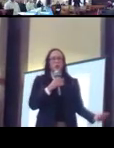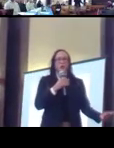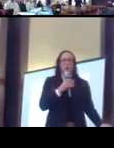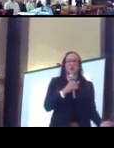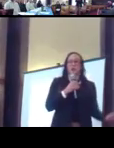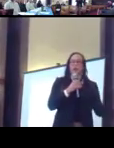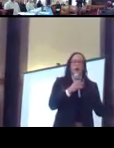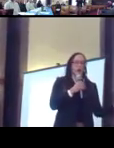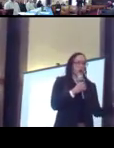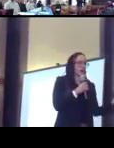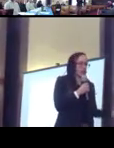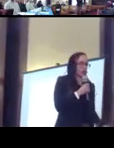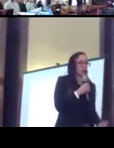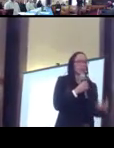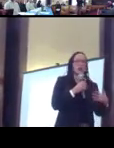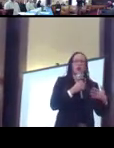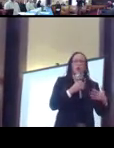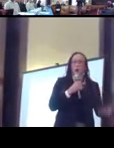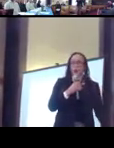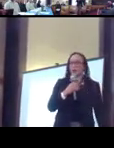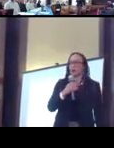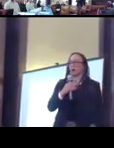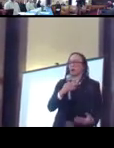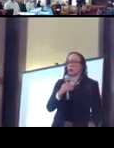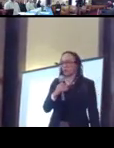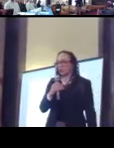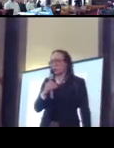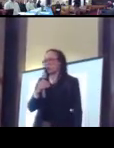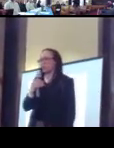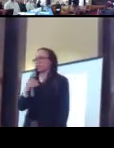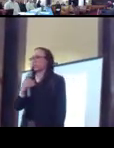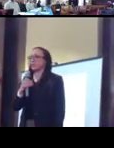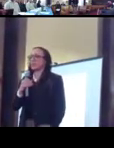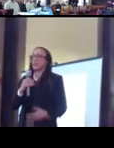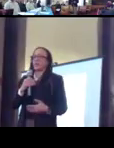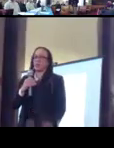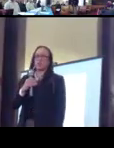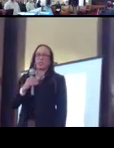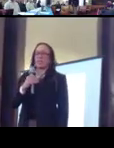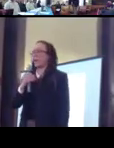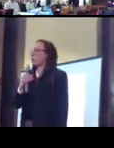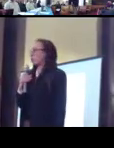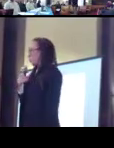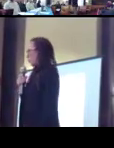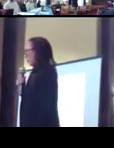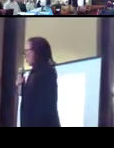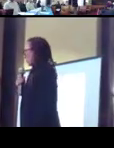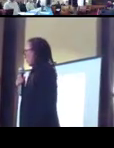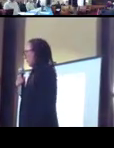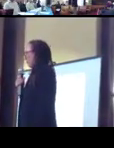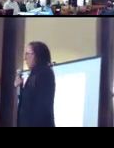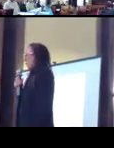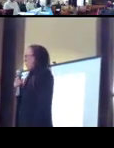community members are the ones that are experts on where we are, in place-based recommendations, and on understanding how to move